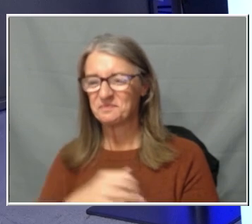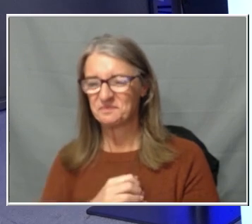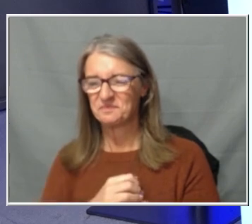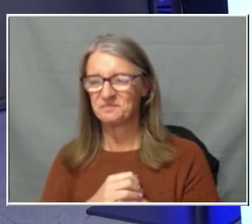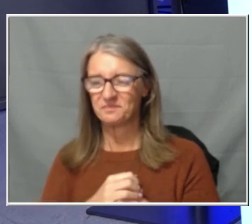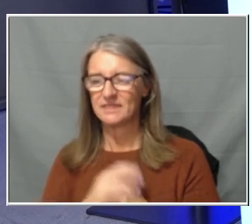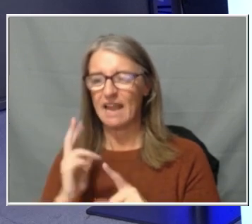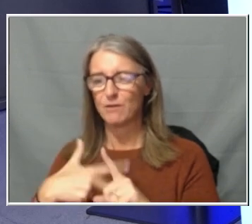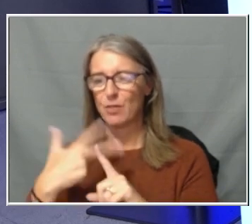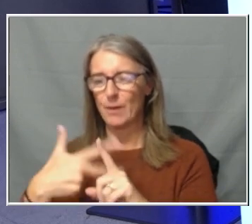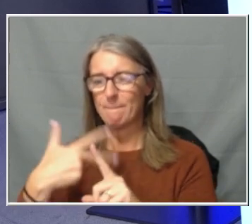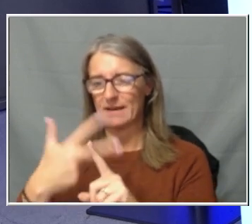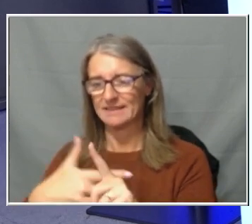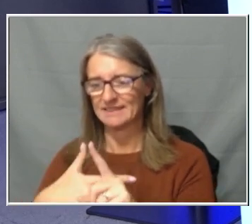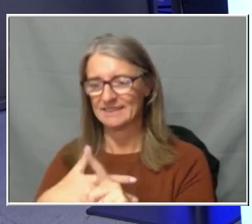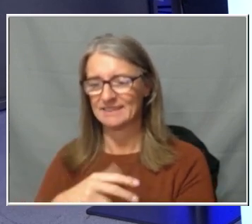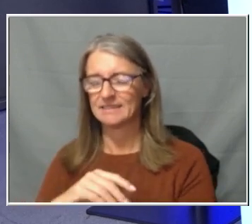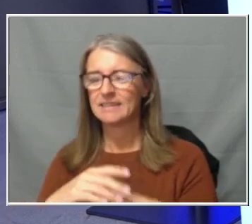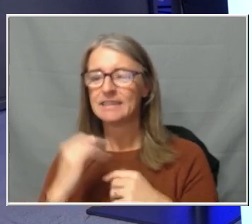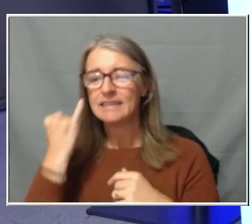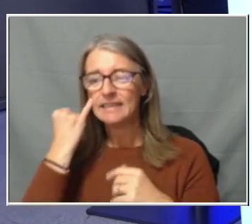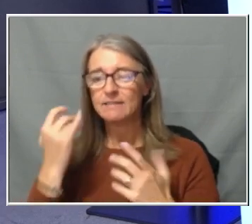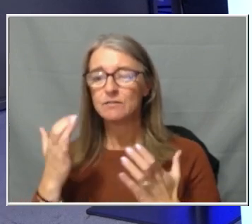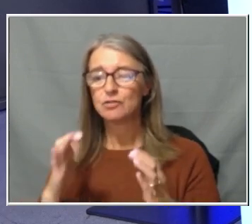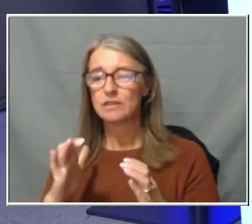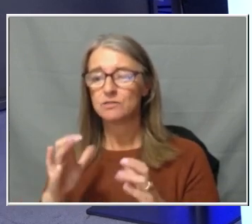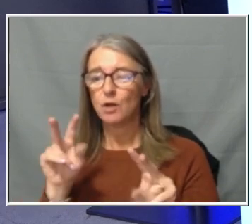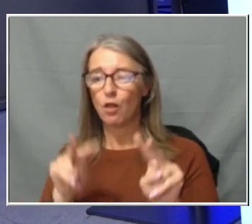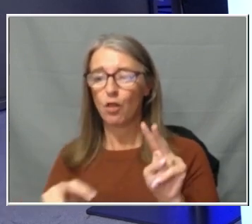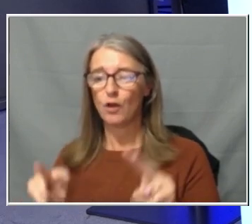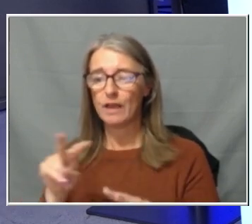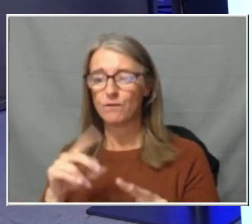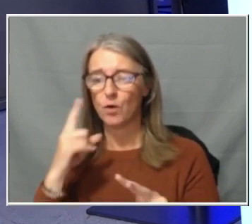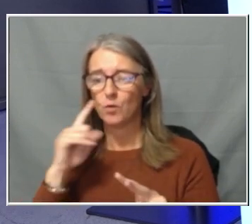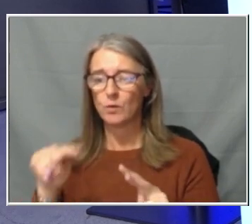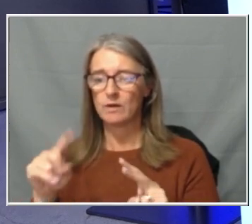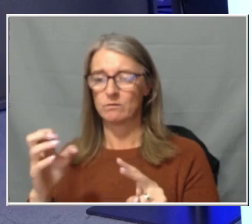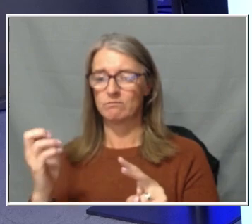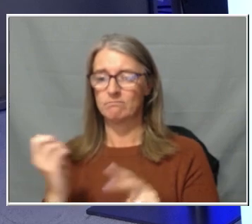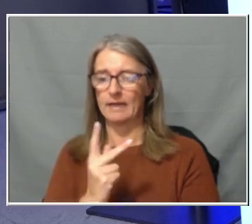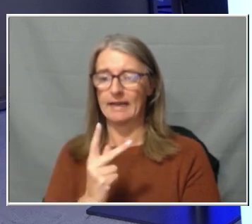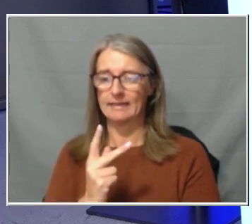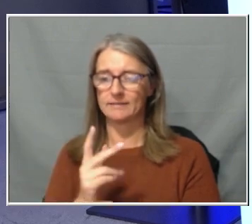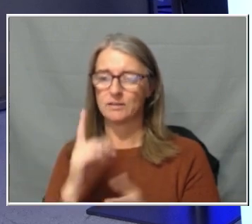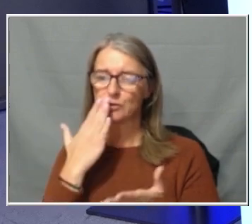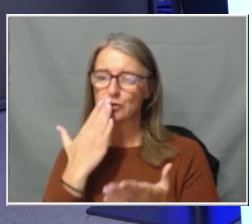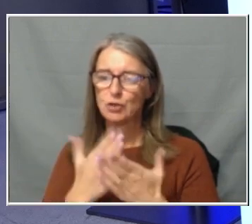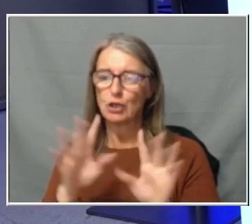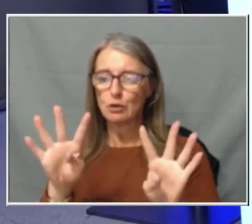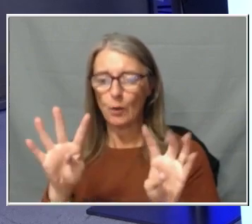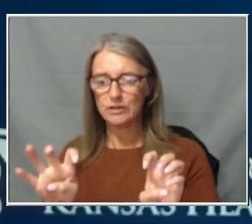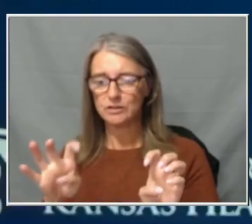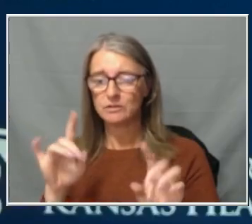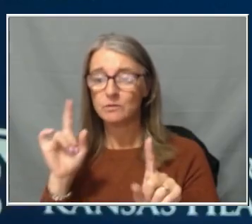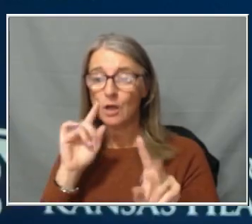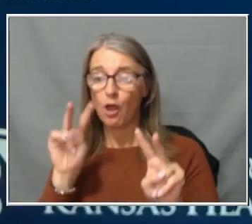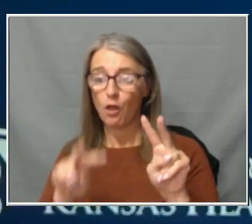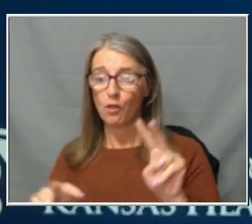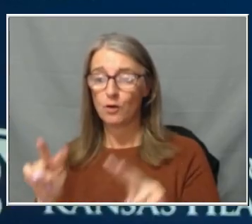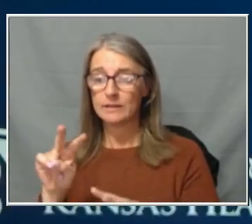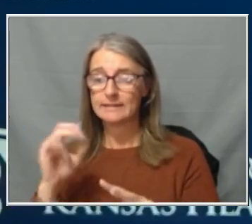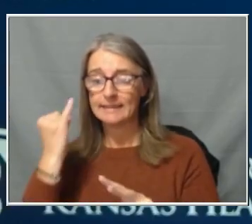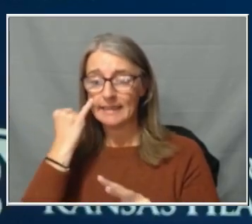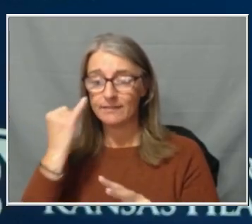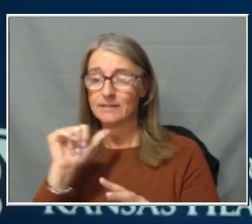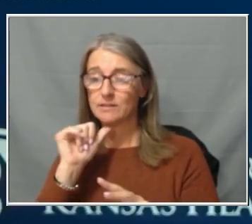3 months. And any chance? What are you looking for, though, just to make sure it doesn't come back? That's a good question. We're actually looking to see if it does